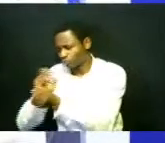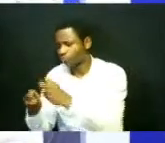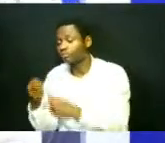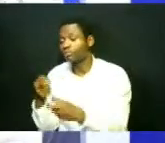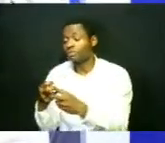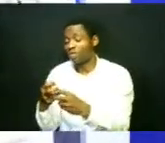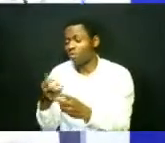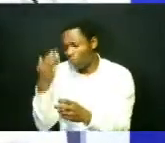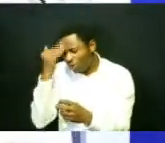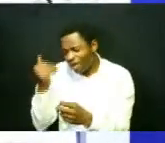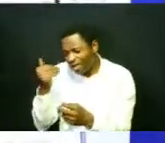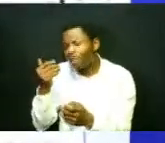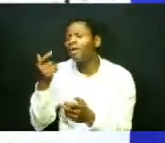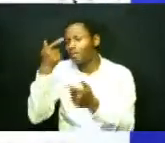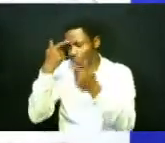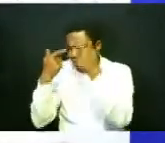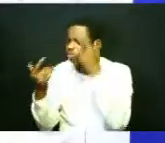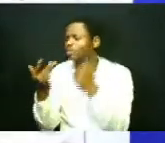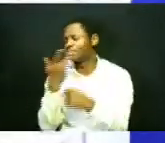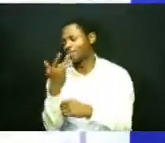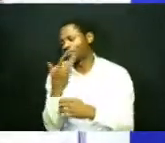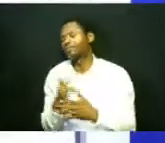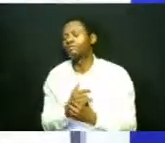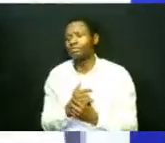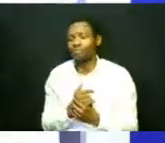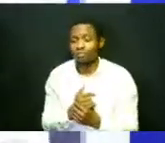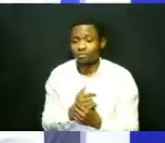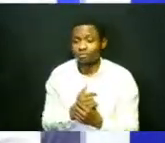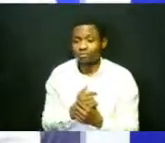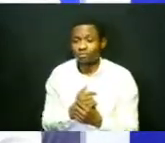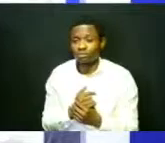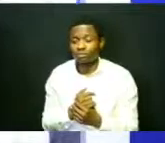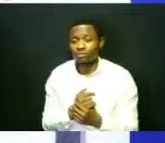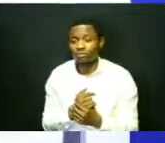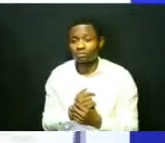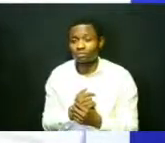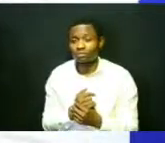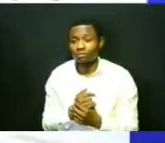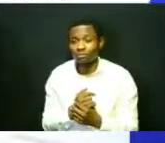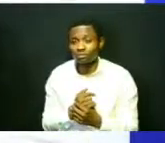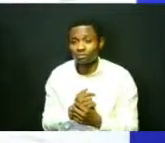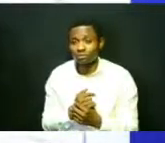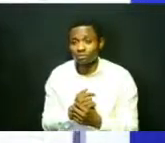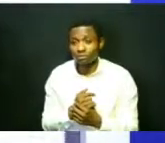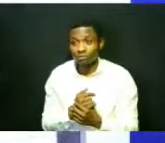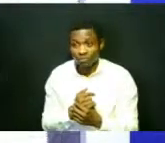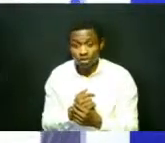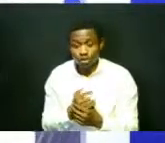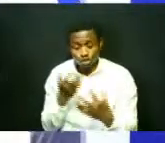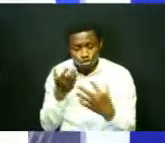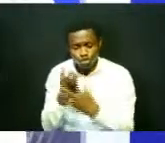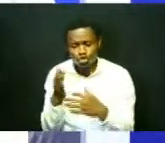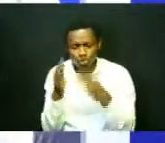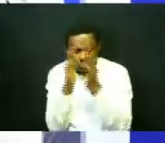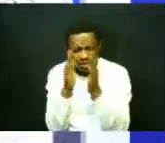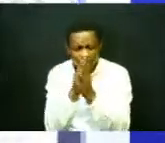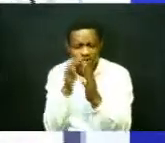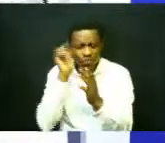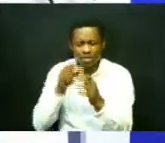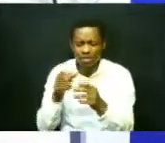because of favor. That means by prayer we can provoke the favor of God upon us.